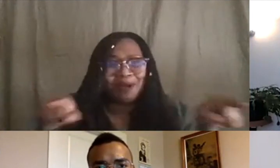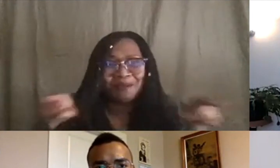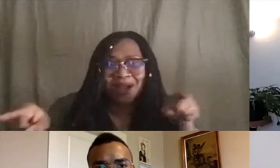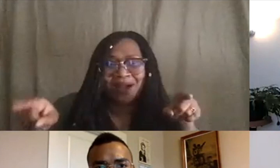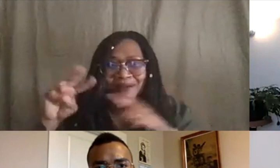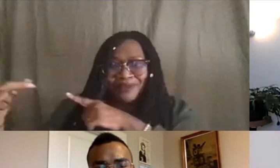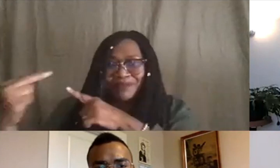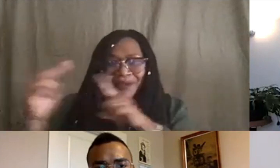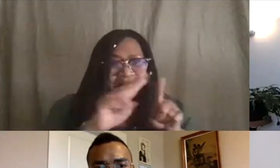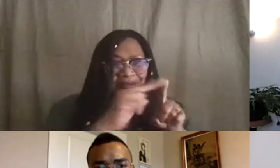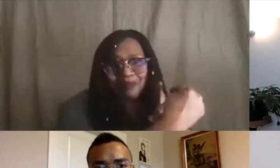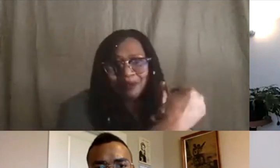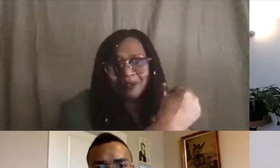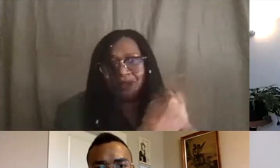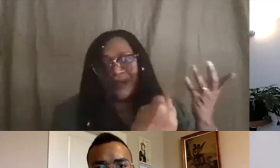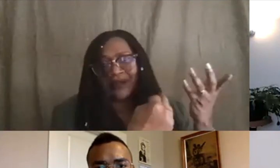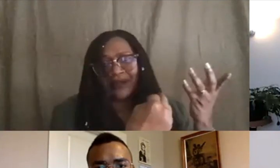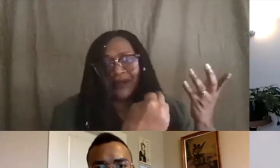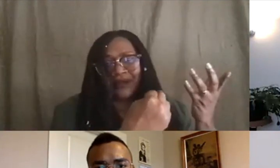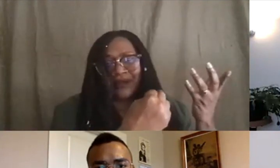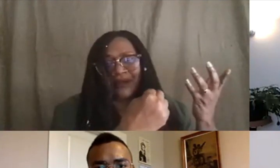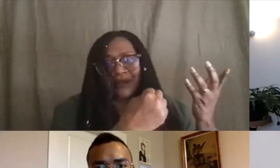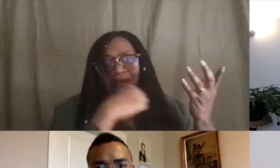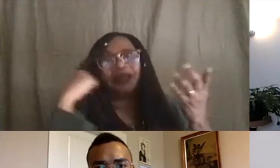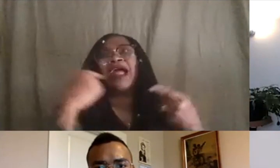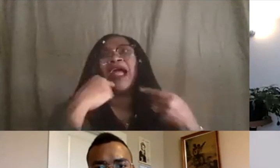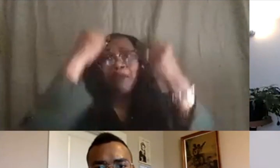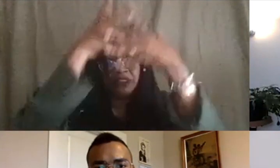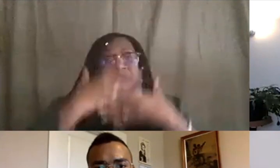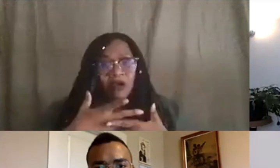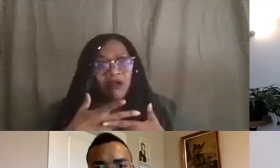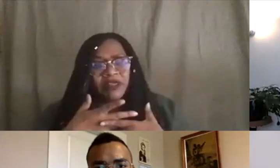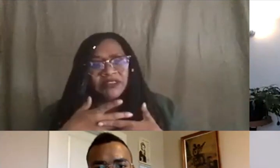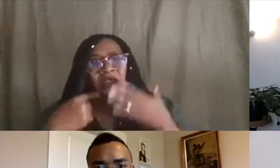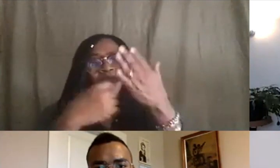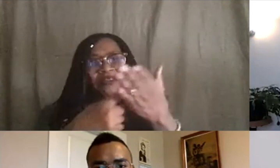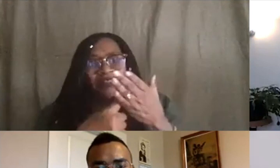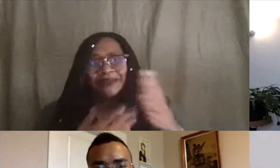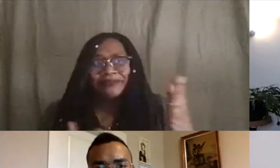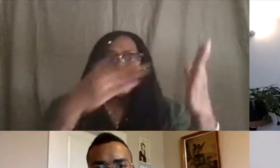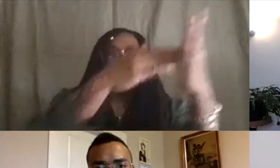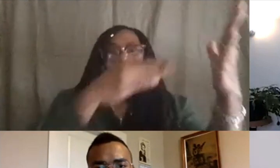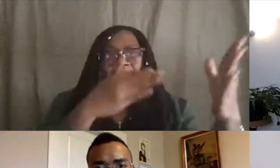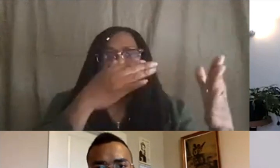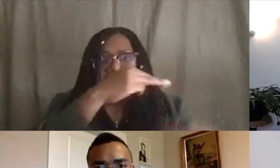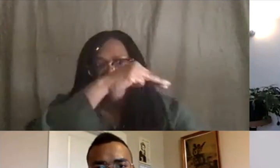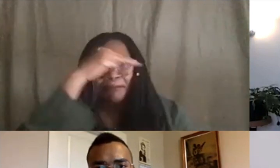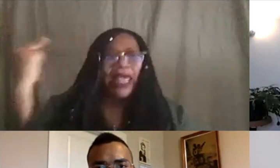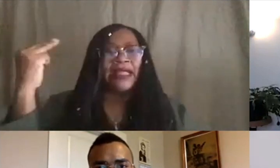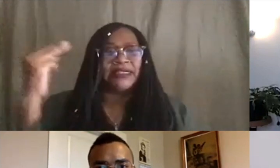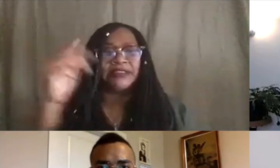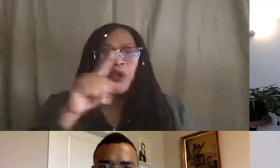been told this, right? When talking about the anti-Blackness in the museums